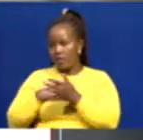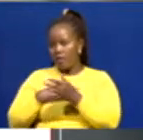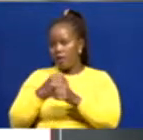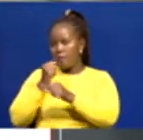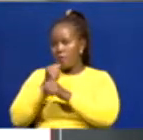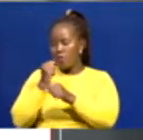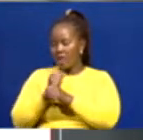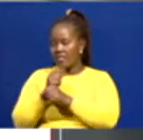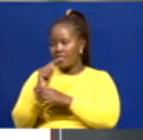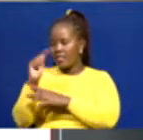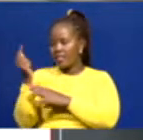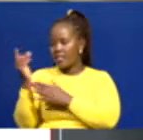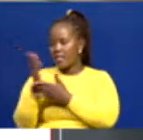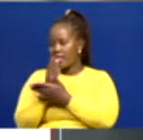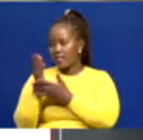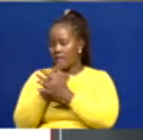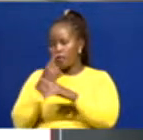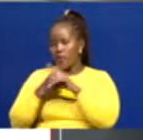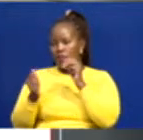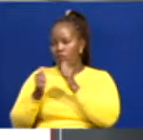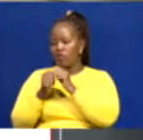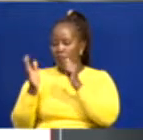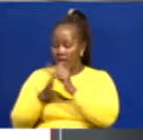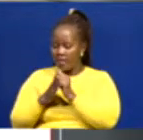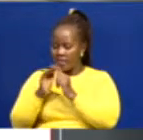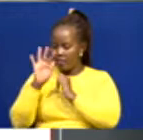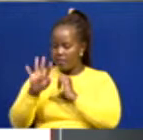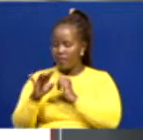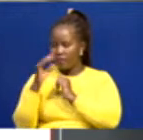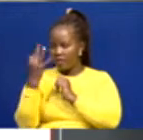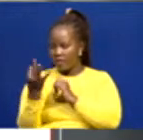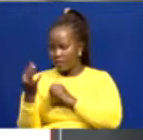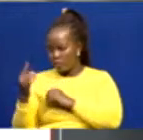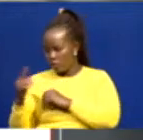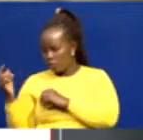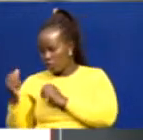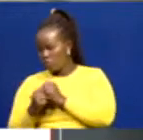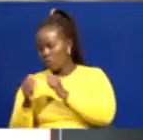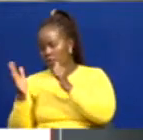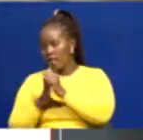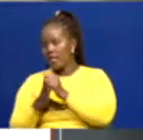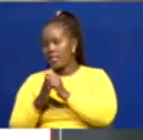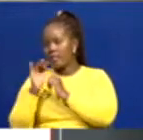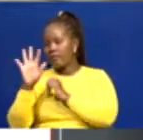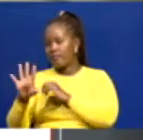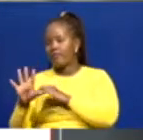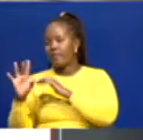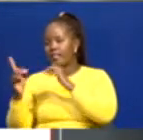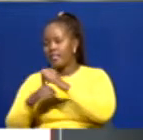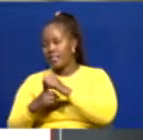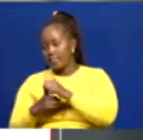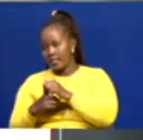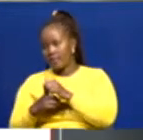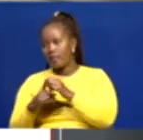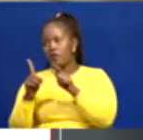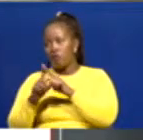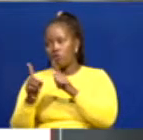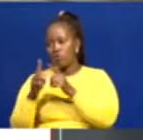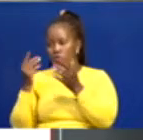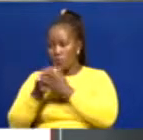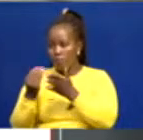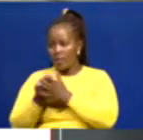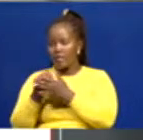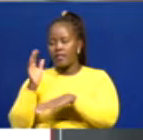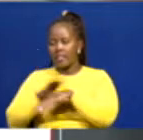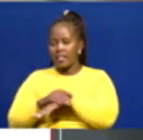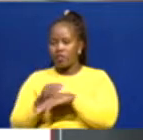Shell from 1953 right up to 1956 to be able to earn some money to enable me to go to